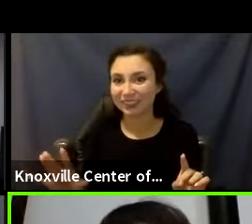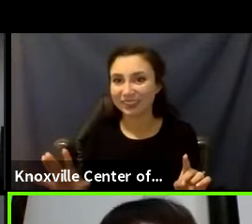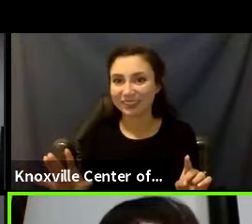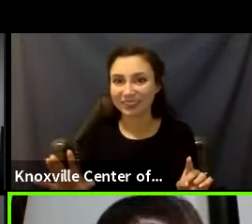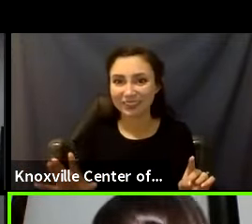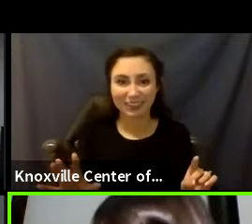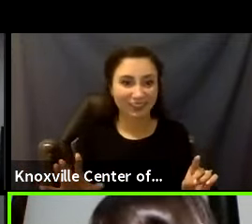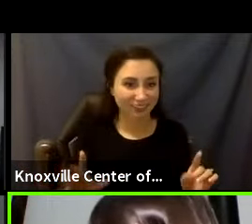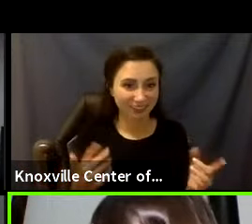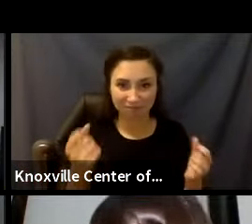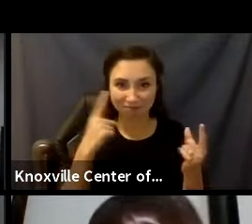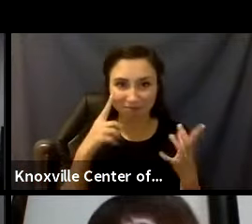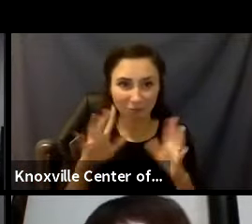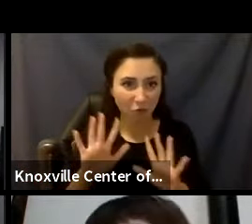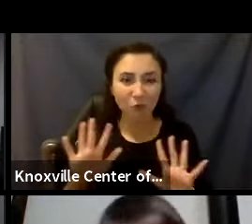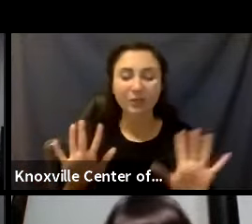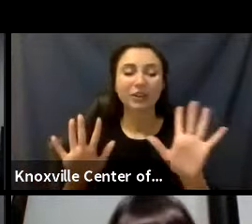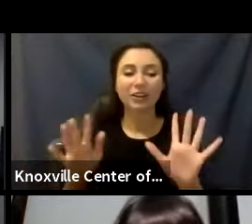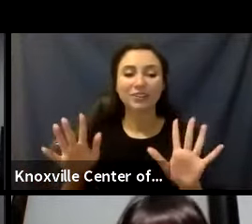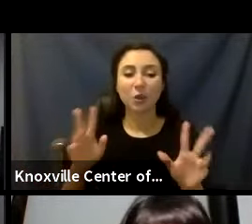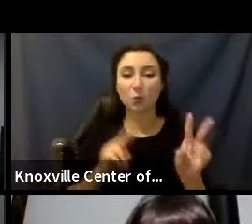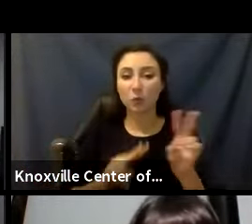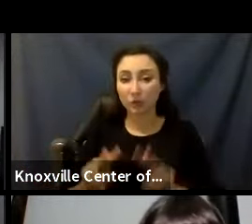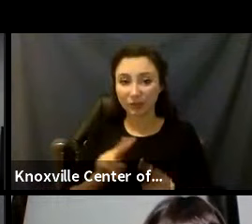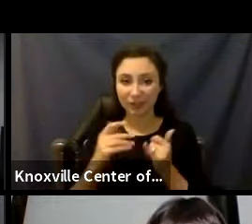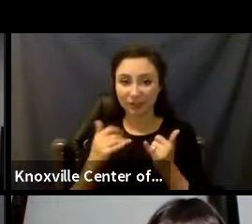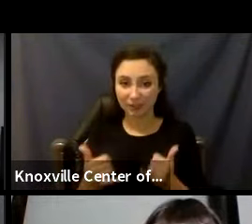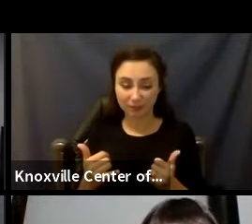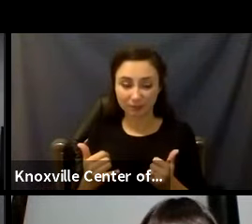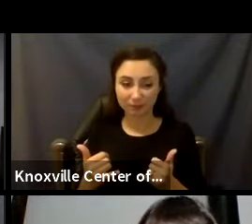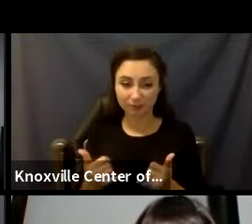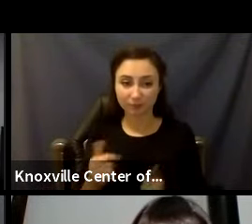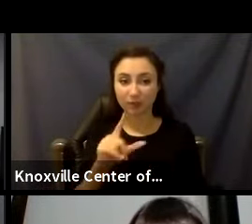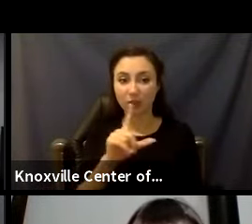you. So we're looking at